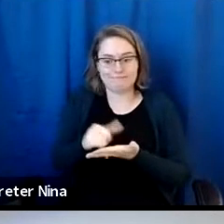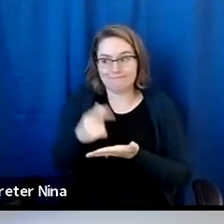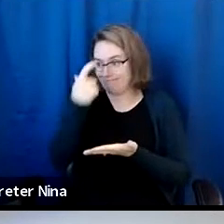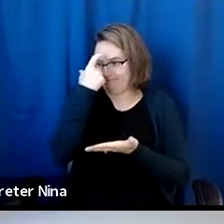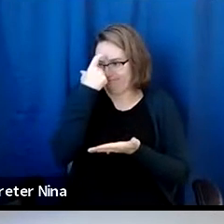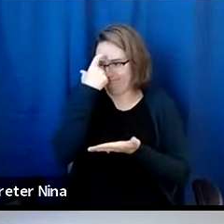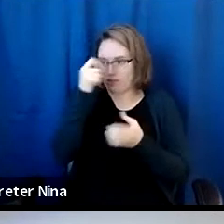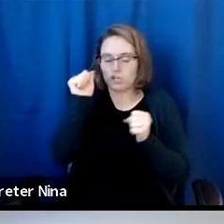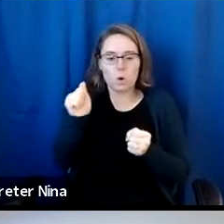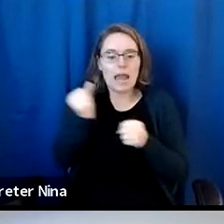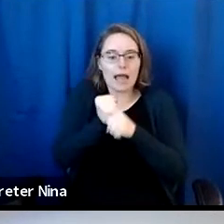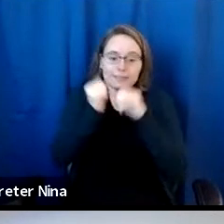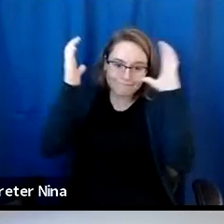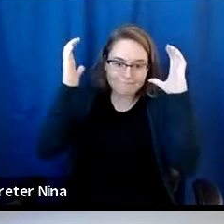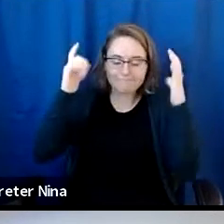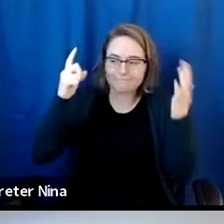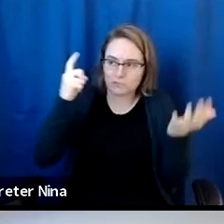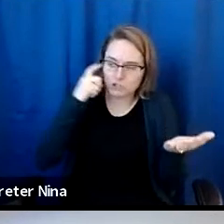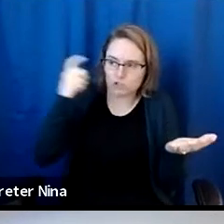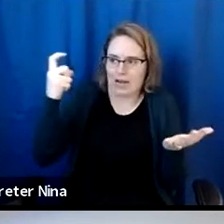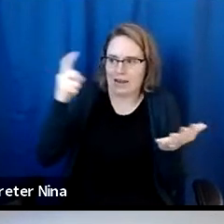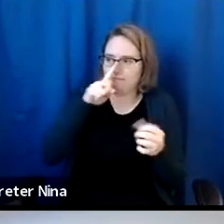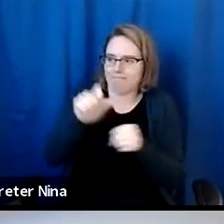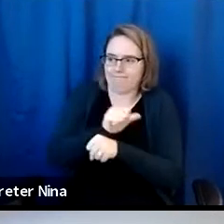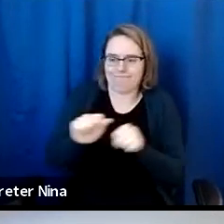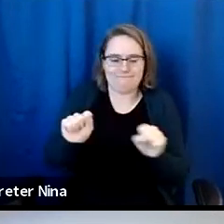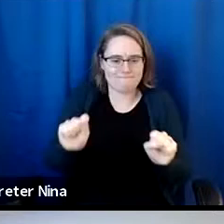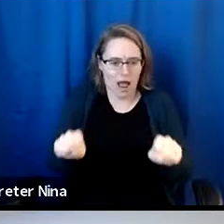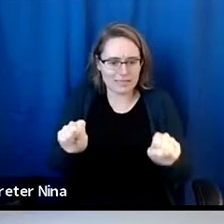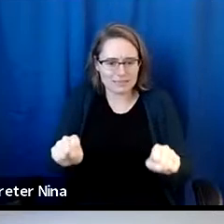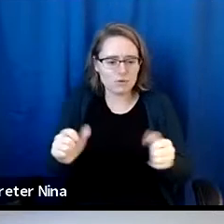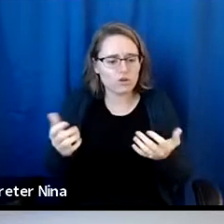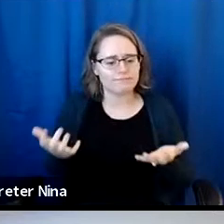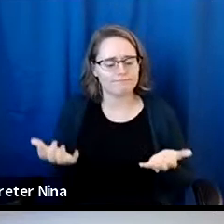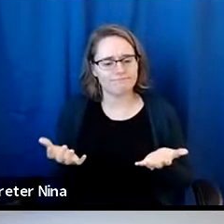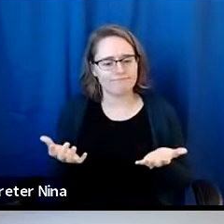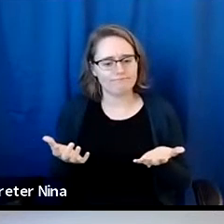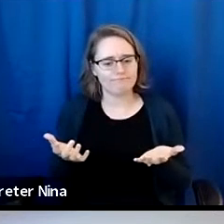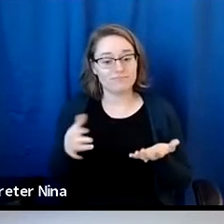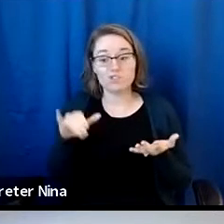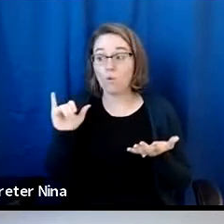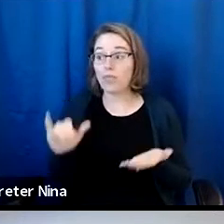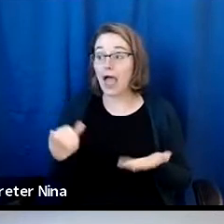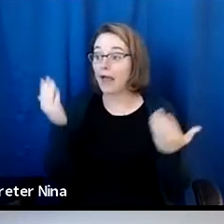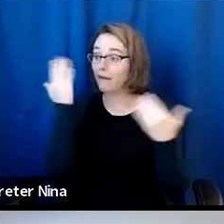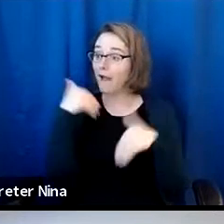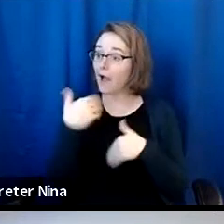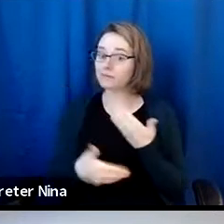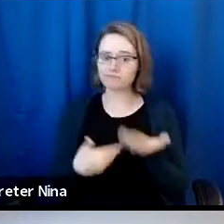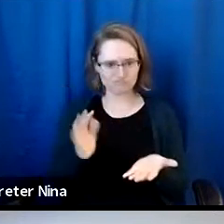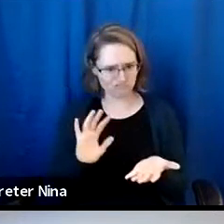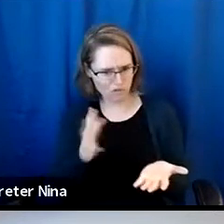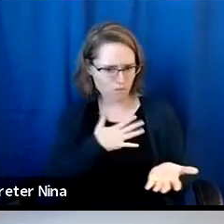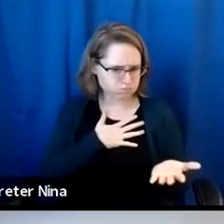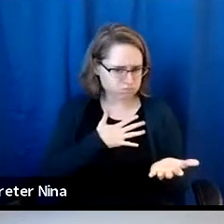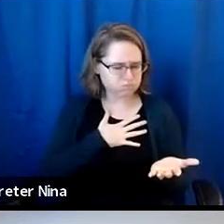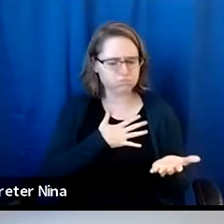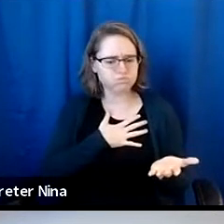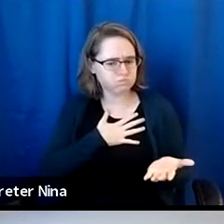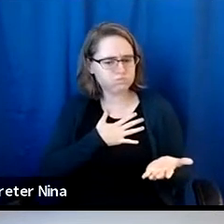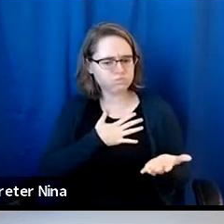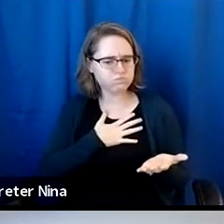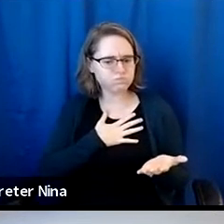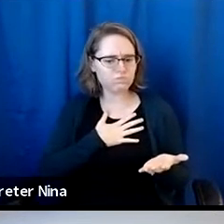to conceive or dream that it was even possible. So I don't take that for granted, that in my mind that I could